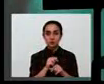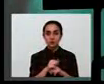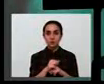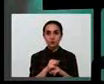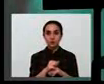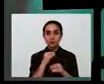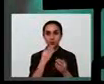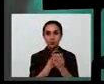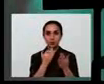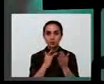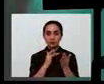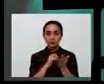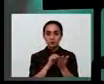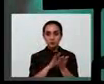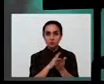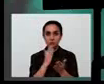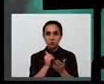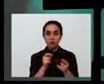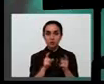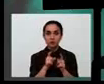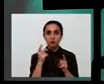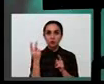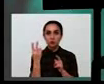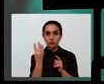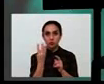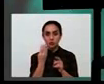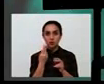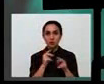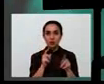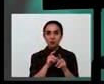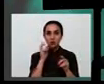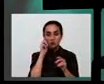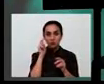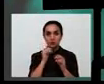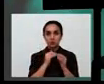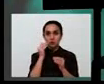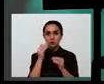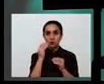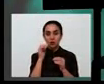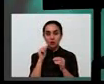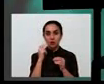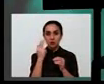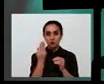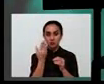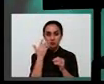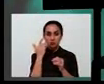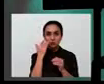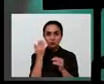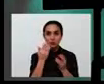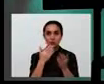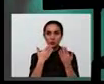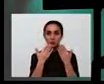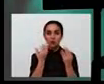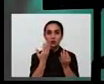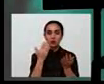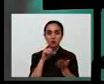kelganligini daftarimizga yozib boramiz. 4-sim, Xitoy tashqi siyosatida AQSh bilan munosabatlarda qanday rol o'ynaydi?